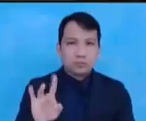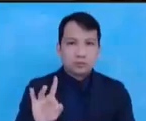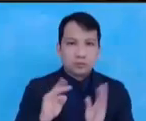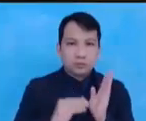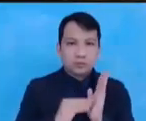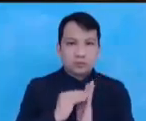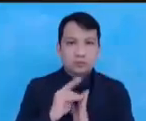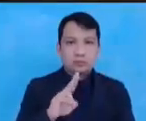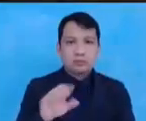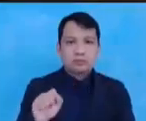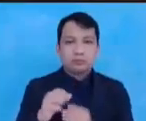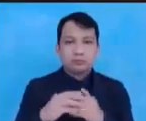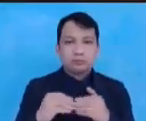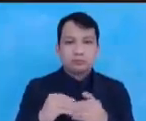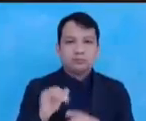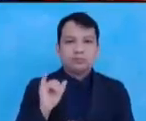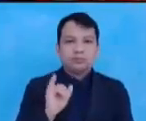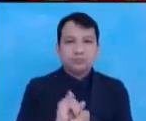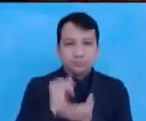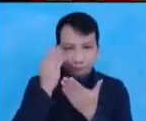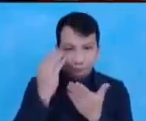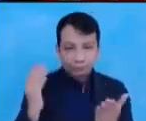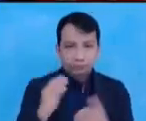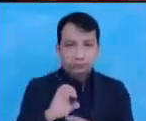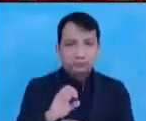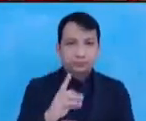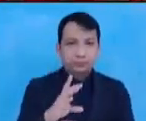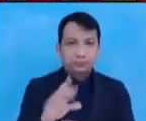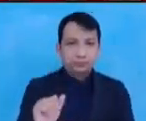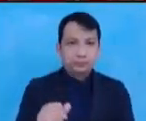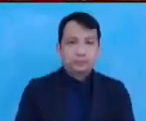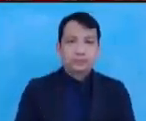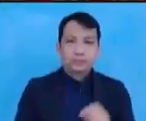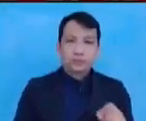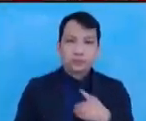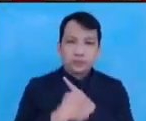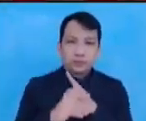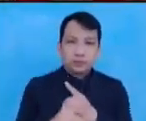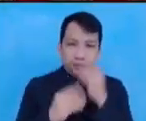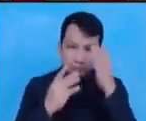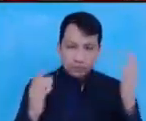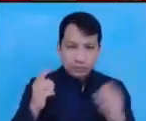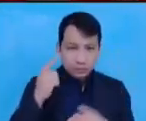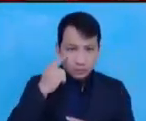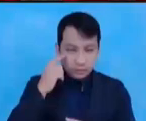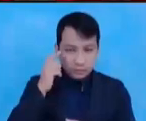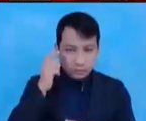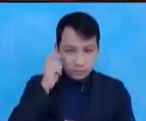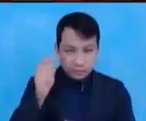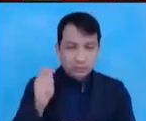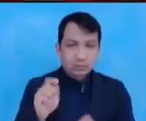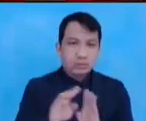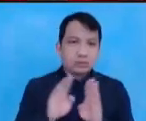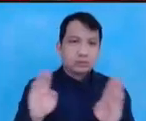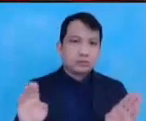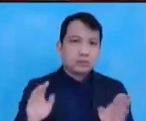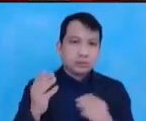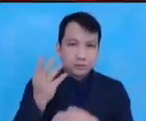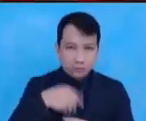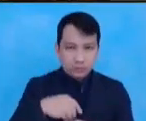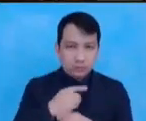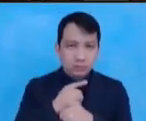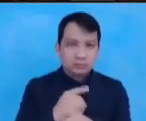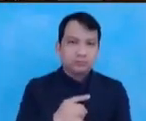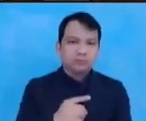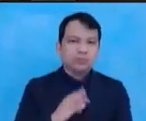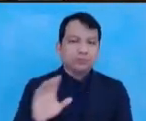$128 million na investment para sa EDCA sites. Ayon kay Defense Secretary Givo Teodoro, bukod sa pagpapabuti ng defense posture ng